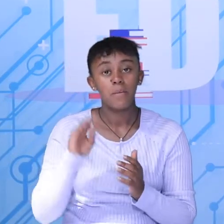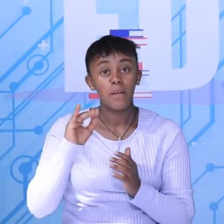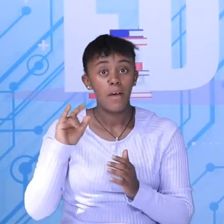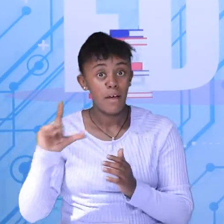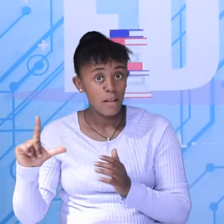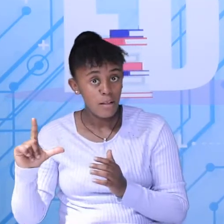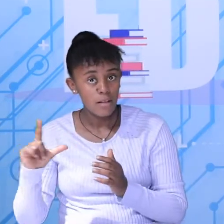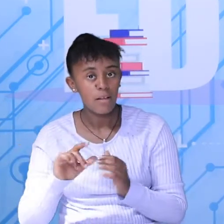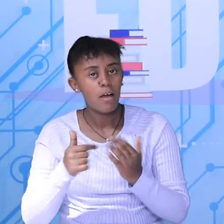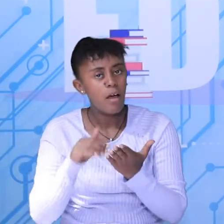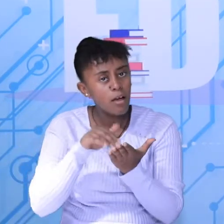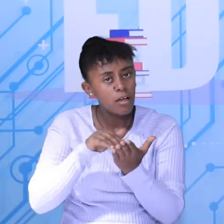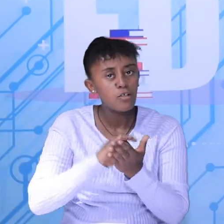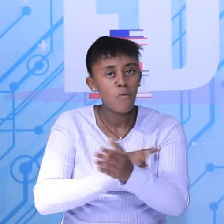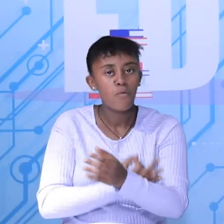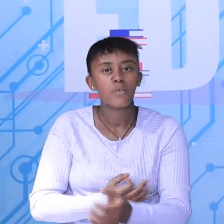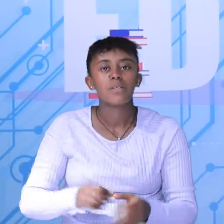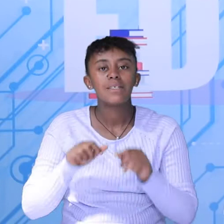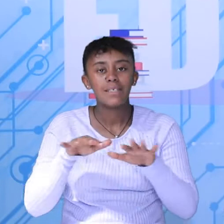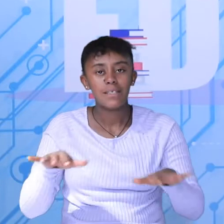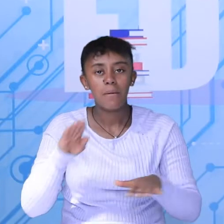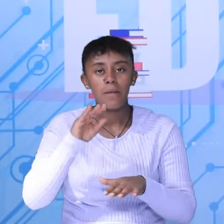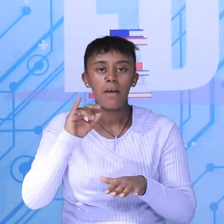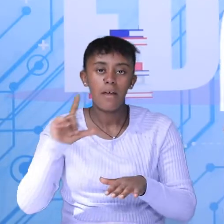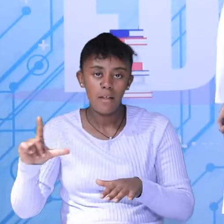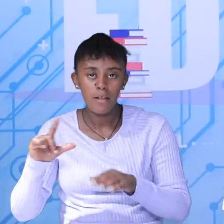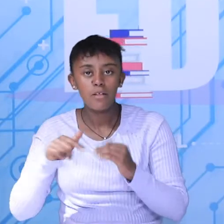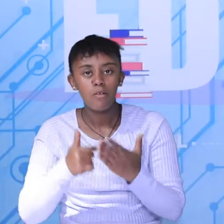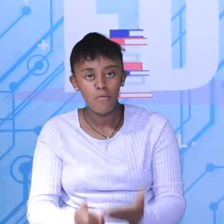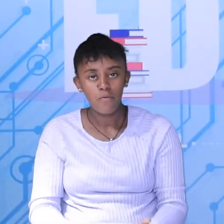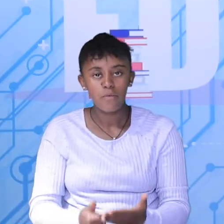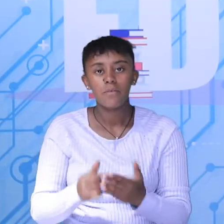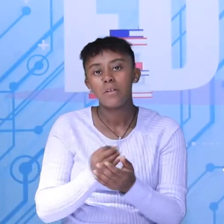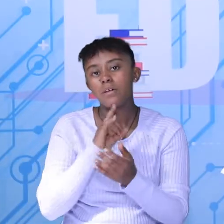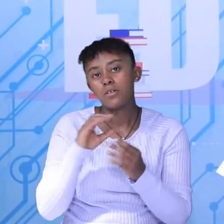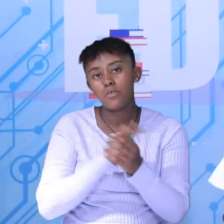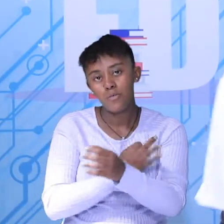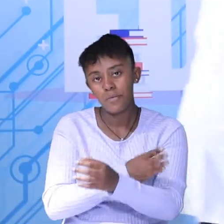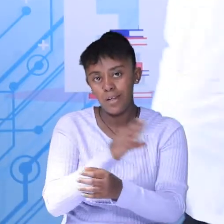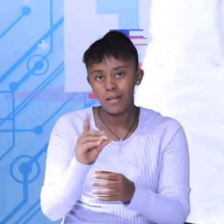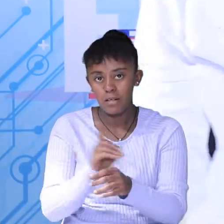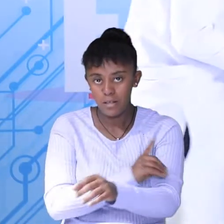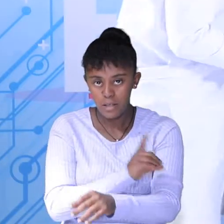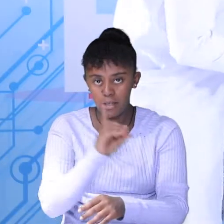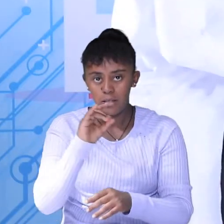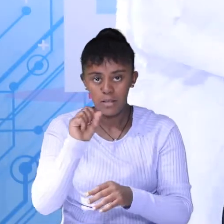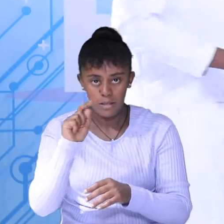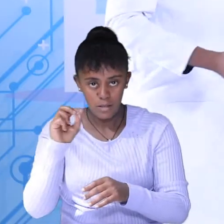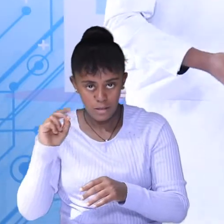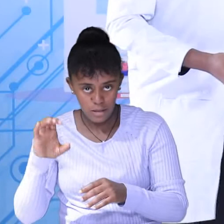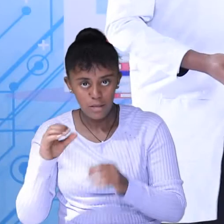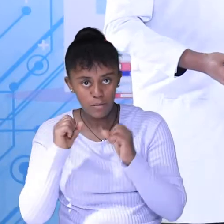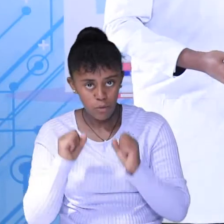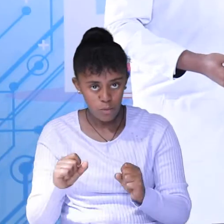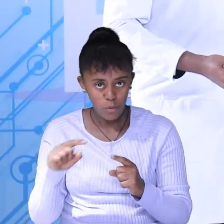B-I-L. Again, the force exerted on this segment is B-I-L. Therefore, taking the force and the distance is possible